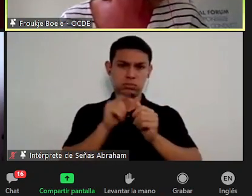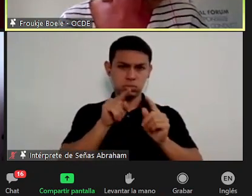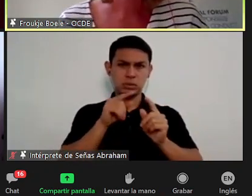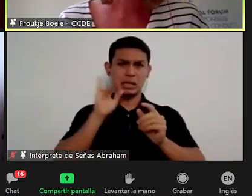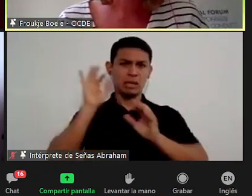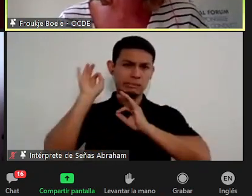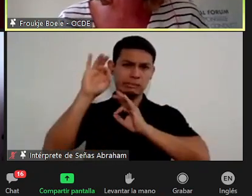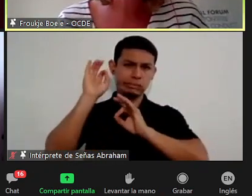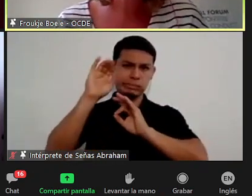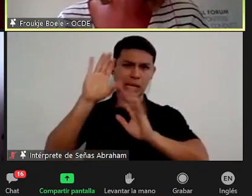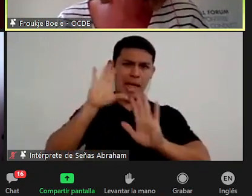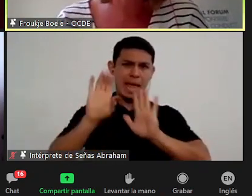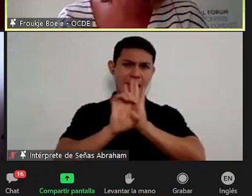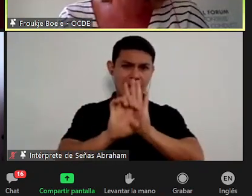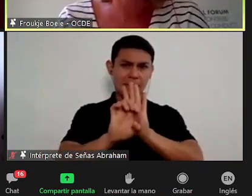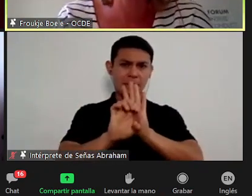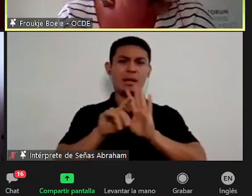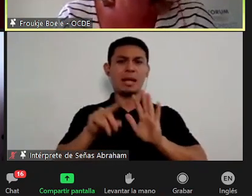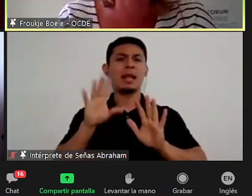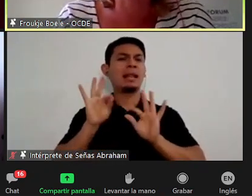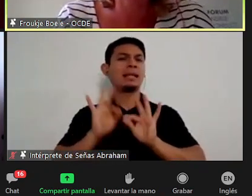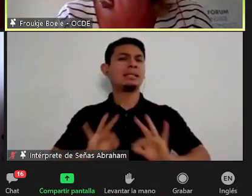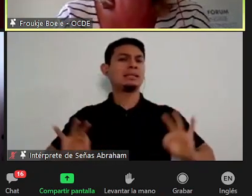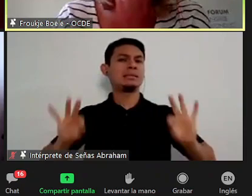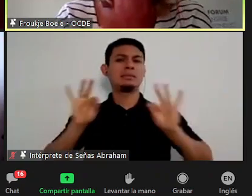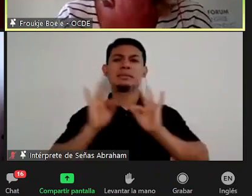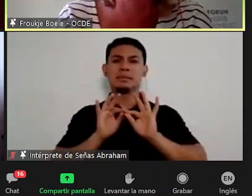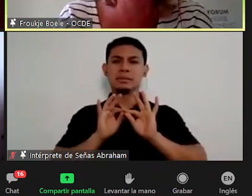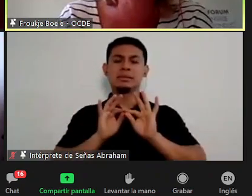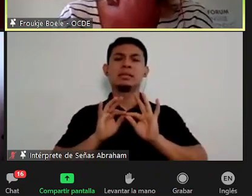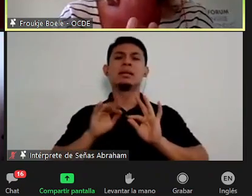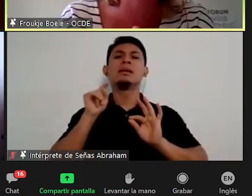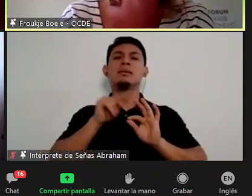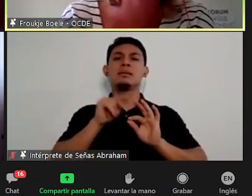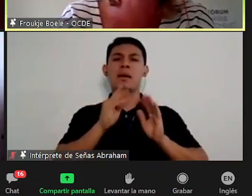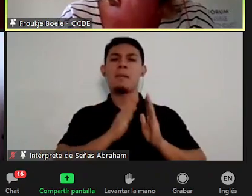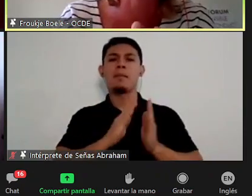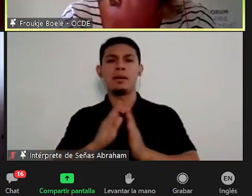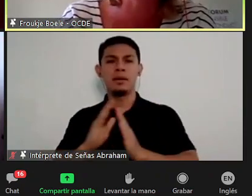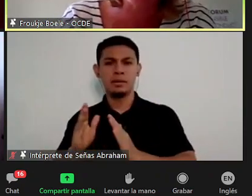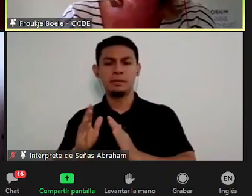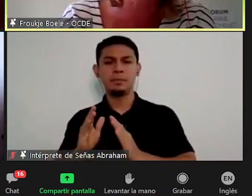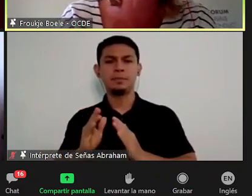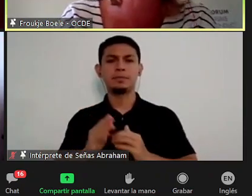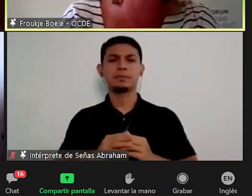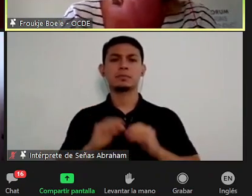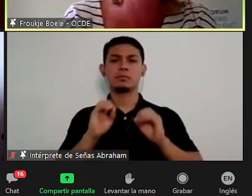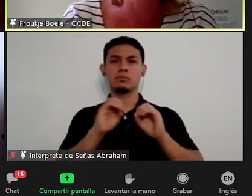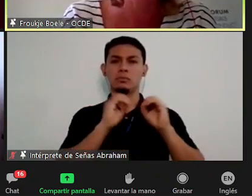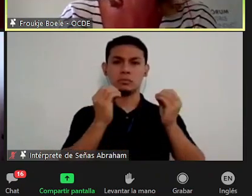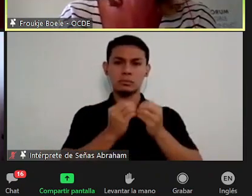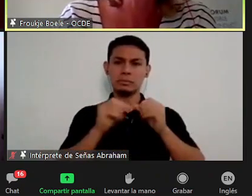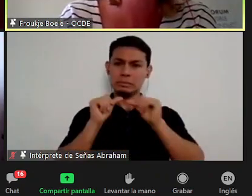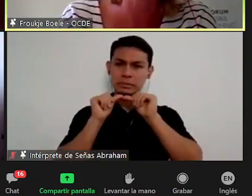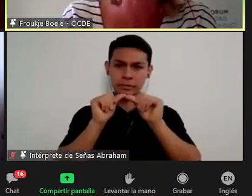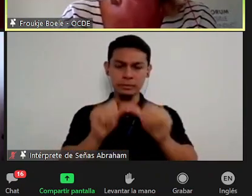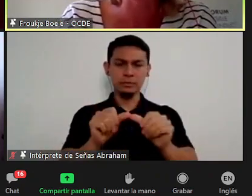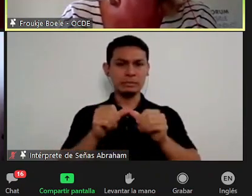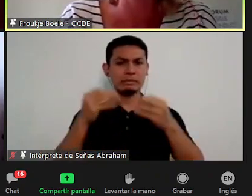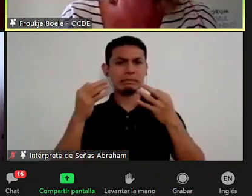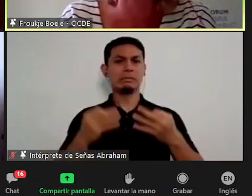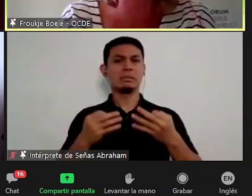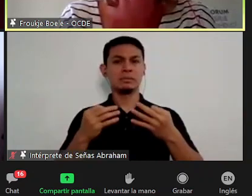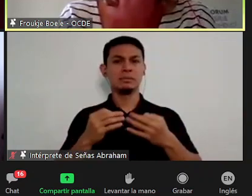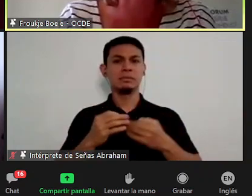for adequate accompaniment and to show with the example it is implemented it is important that to give a